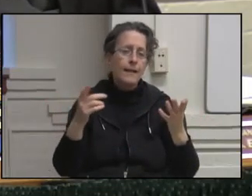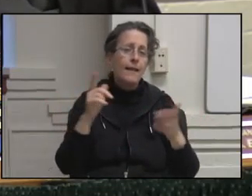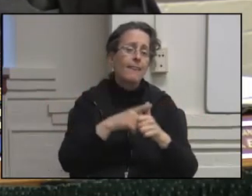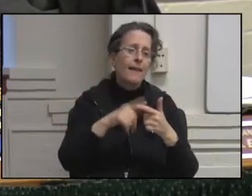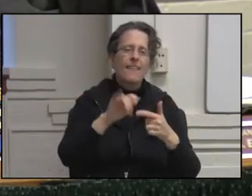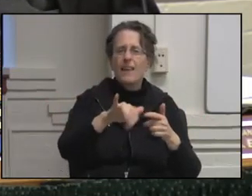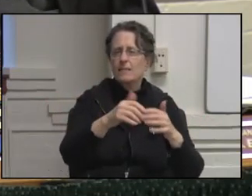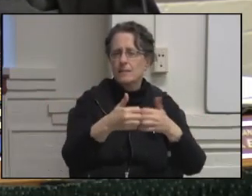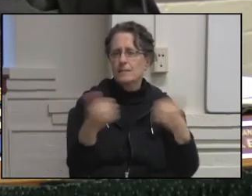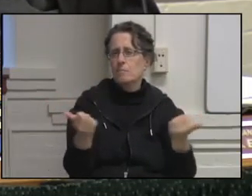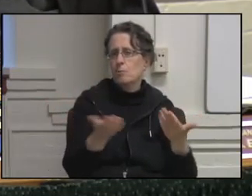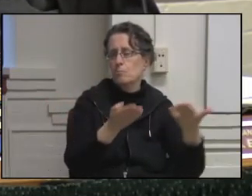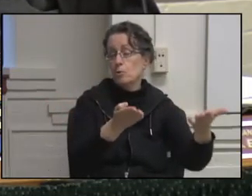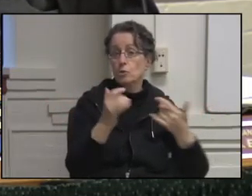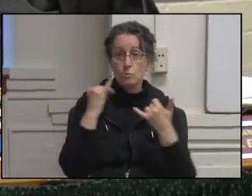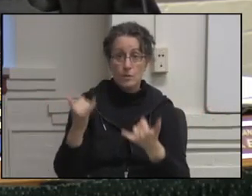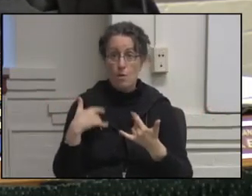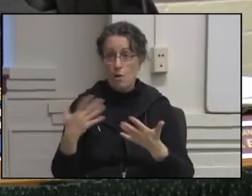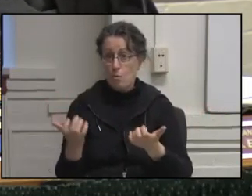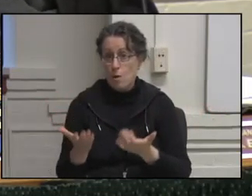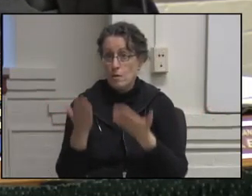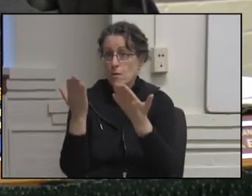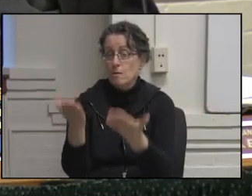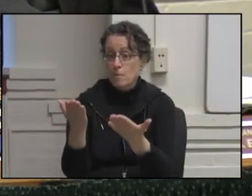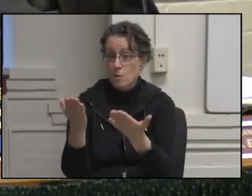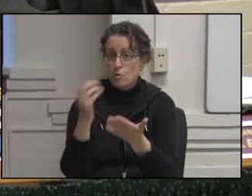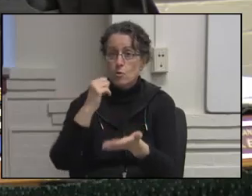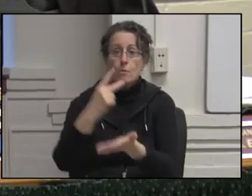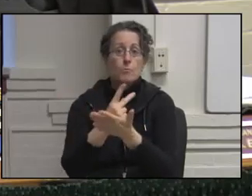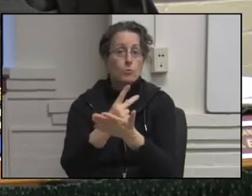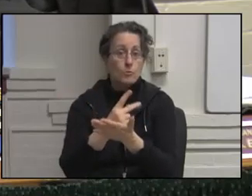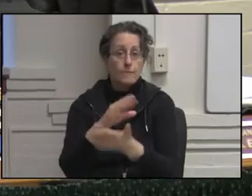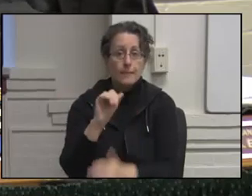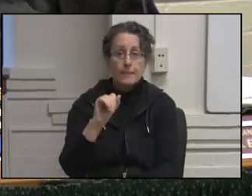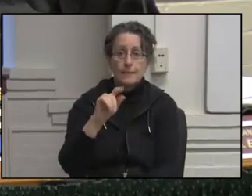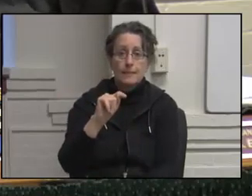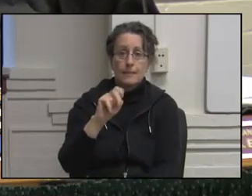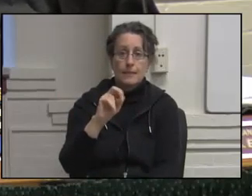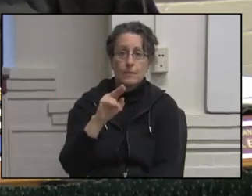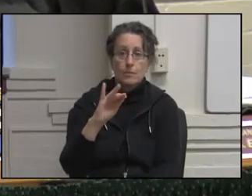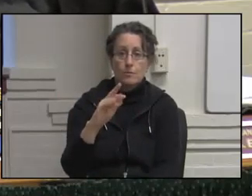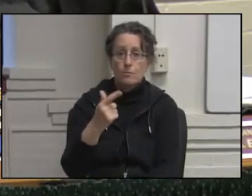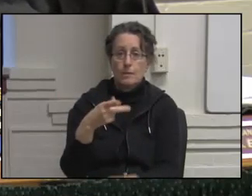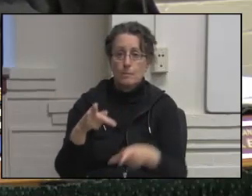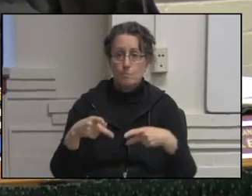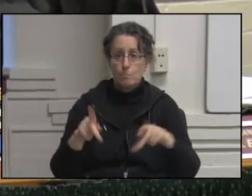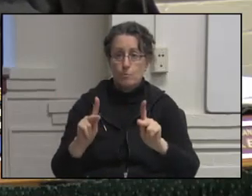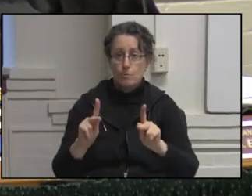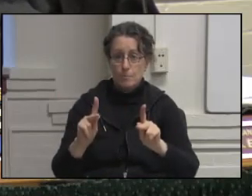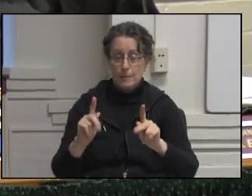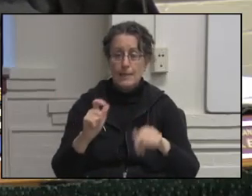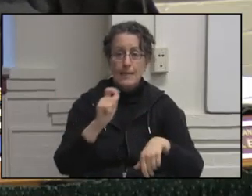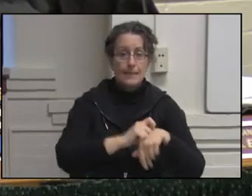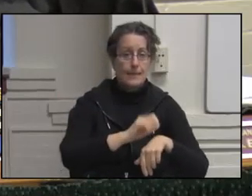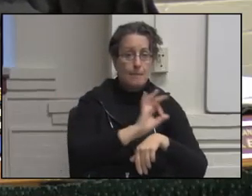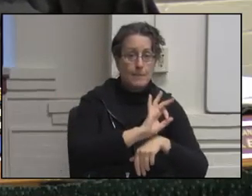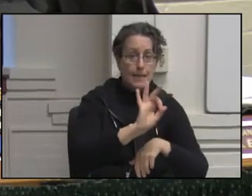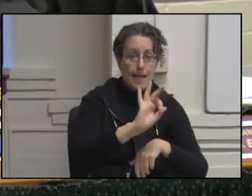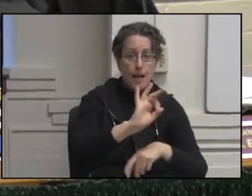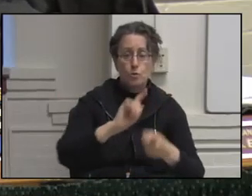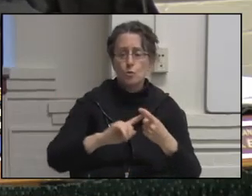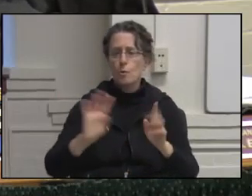would be looking for a motion to approve the catering permit. It's actually from 9 to 4. Is that right,